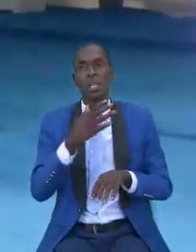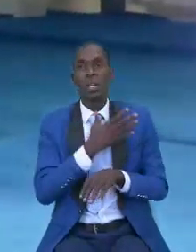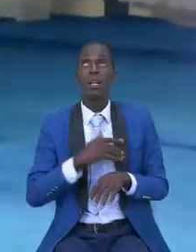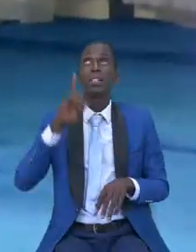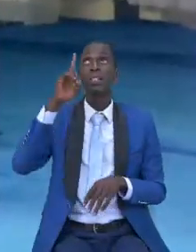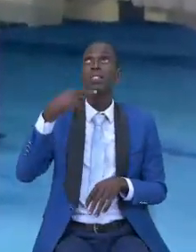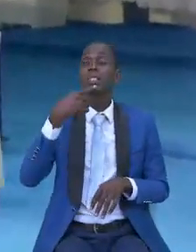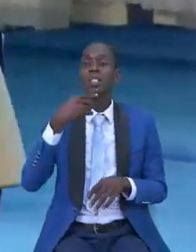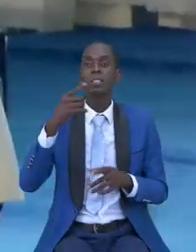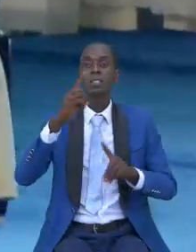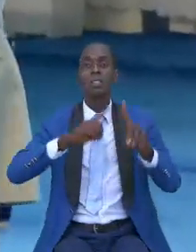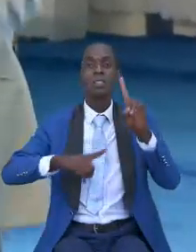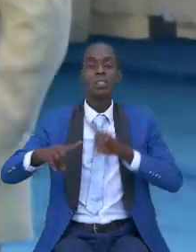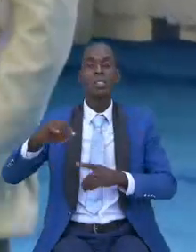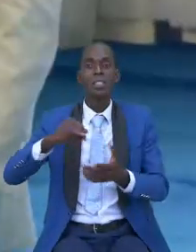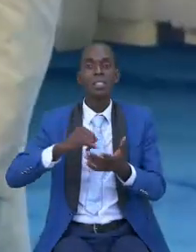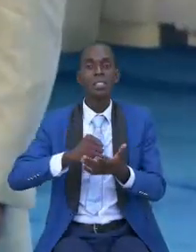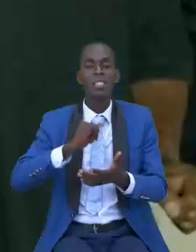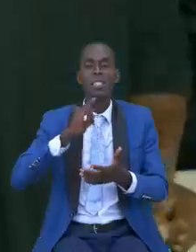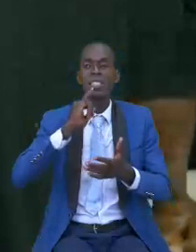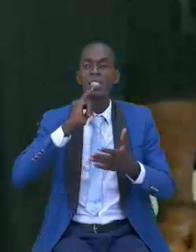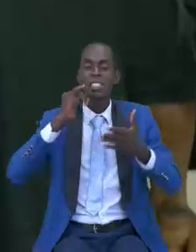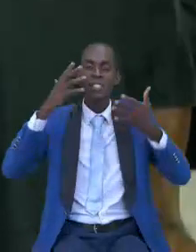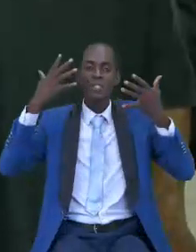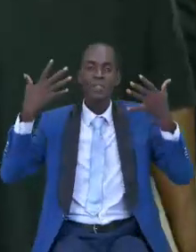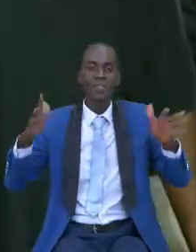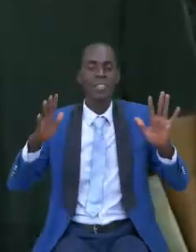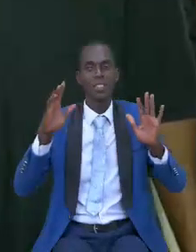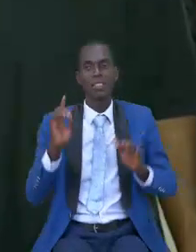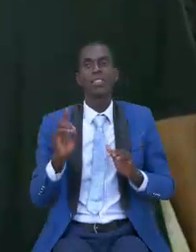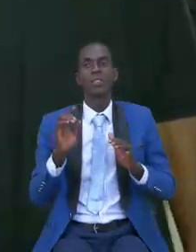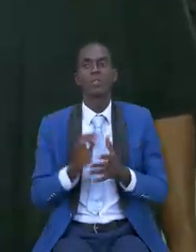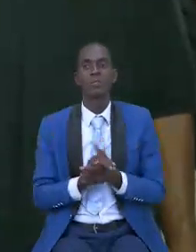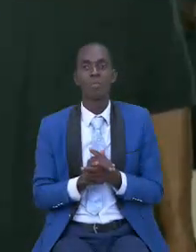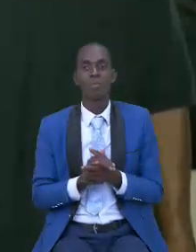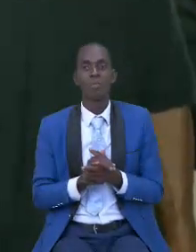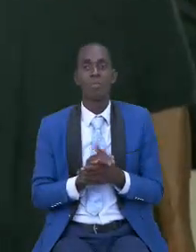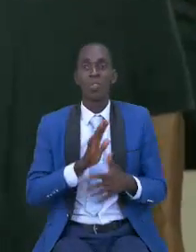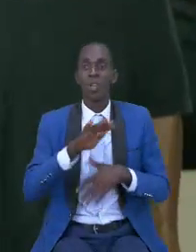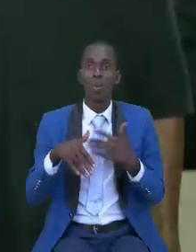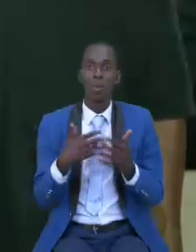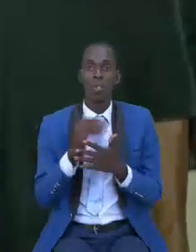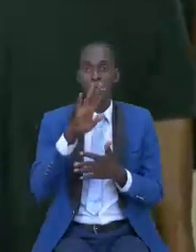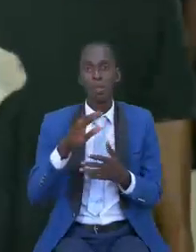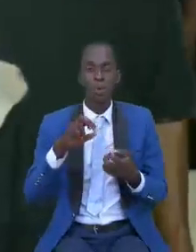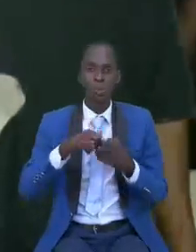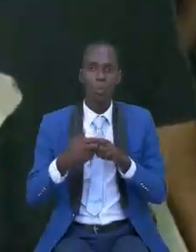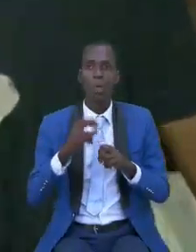Somebody shout, it is finished. All your problems are